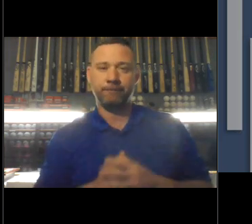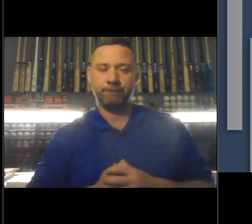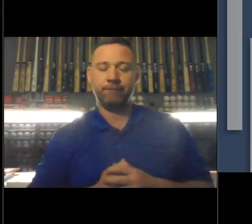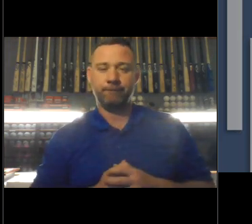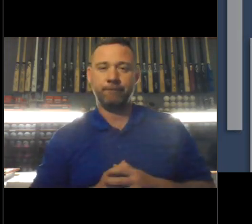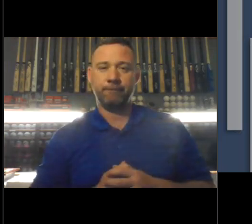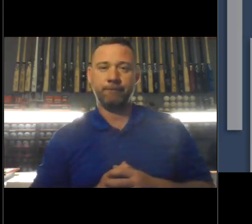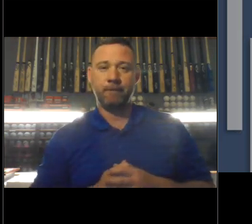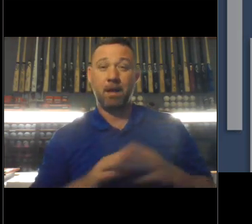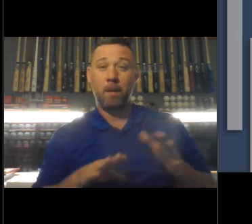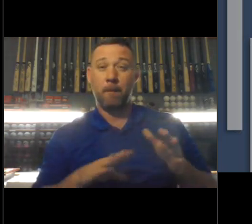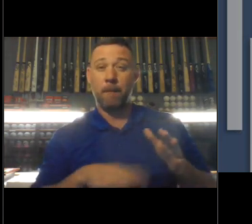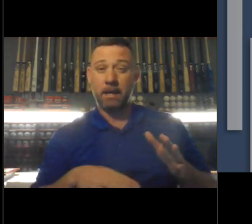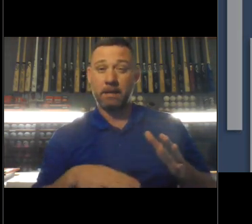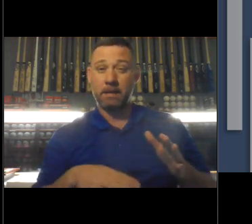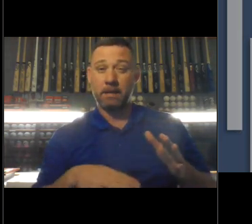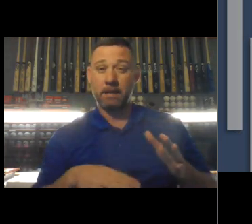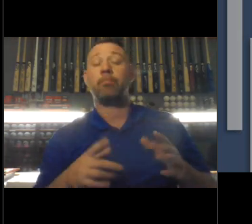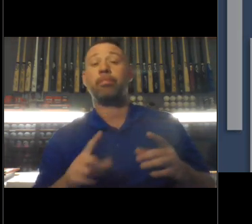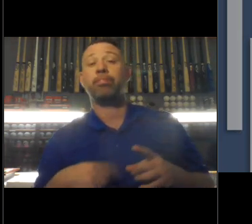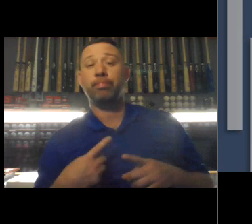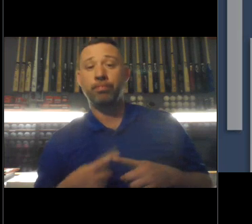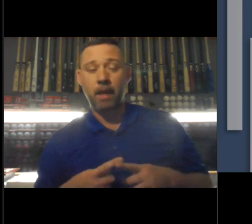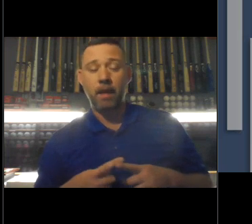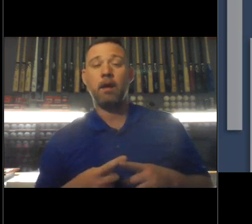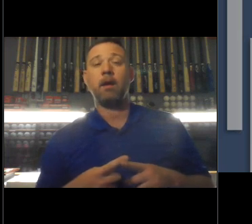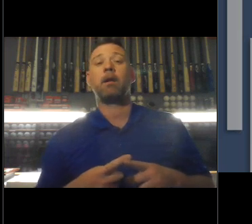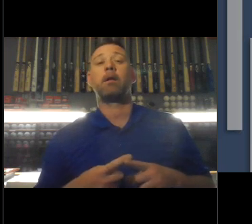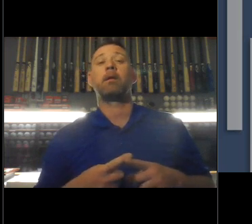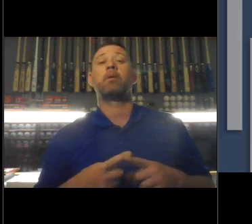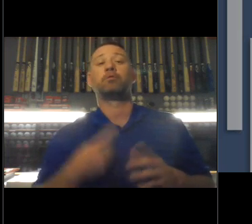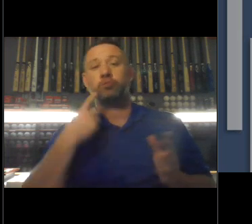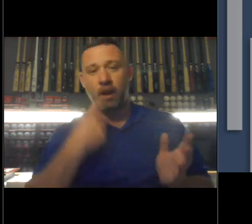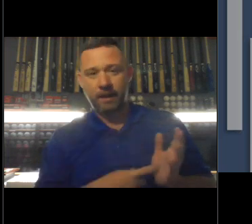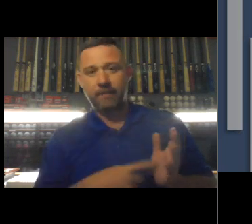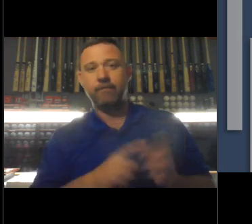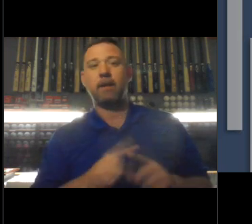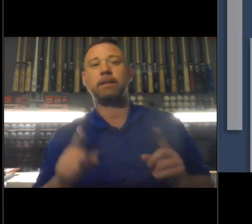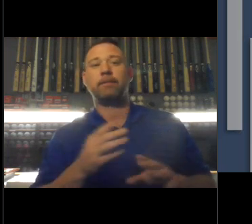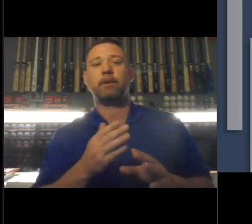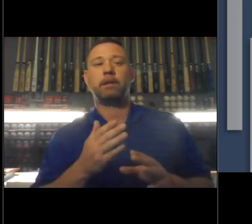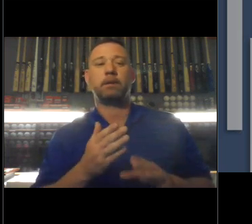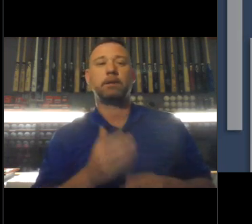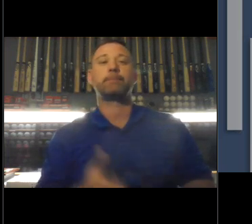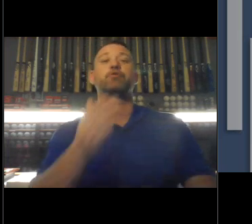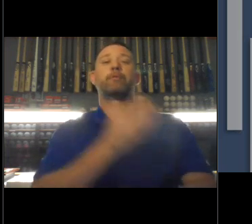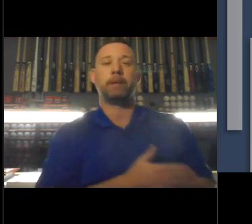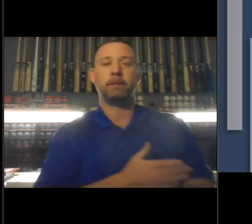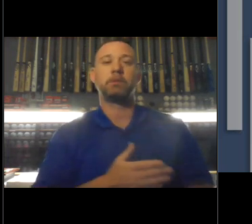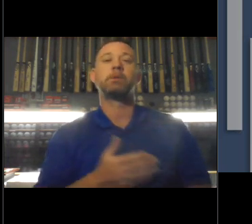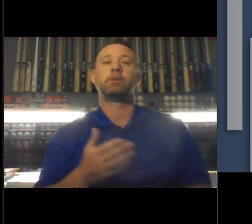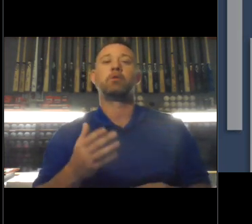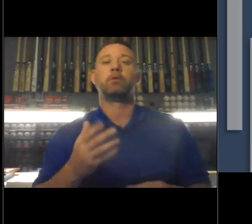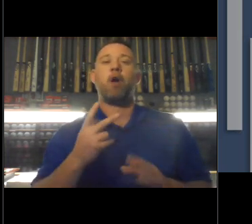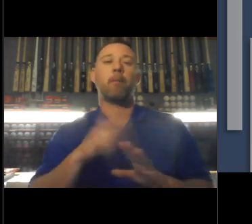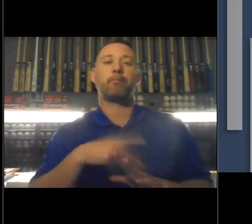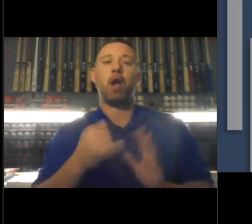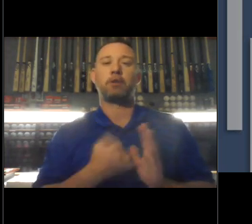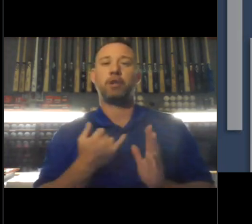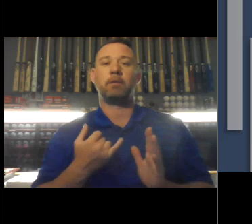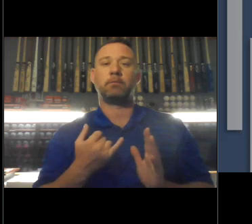And based off of that, then, we're going to start identifying different improvements to put into our project delivery